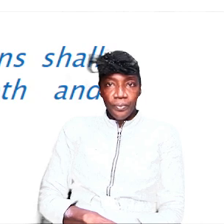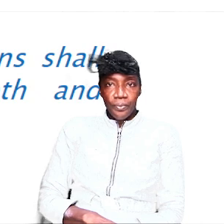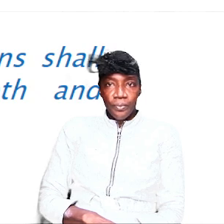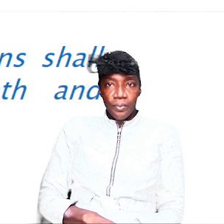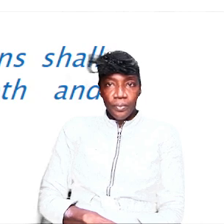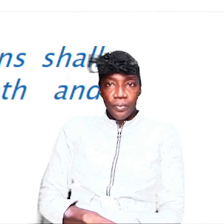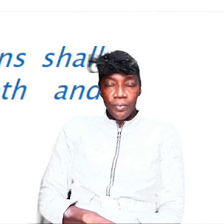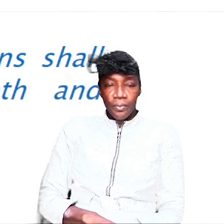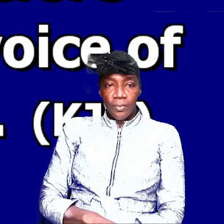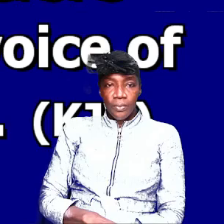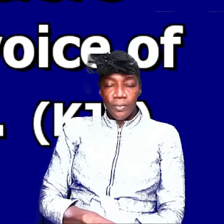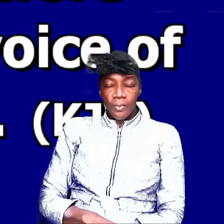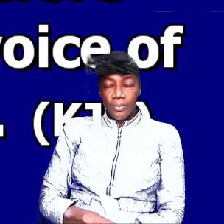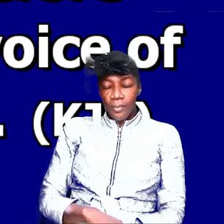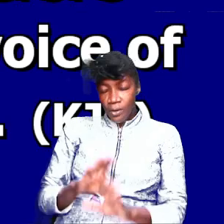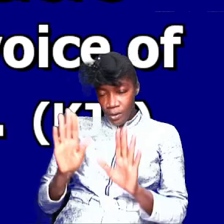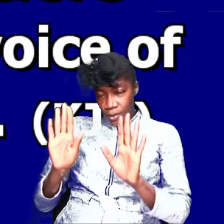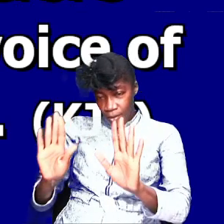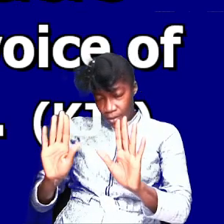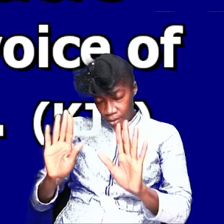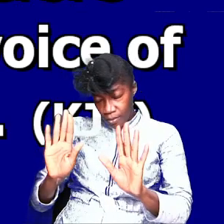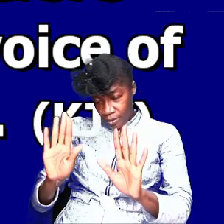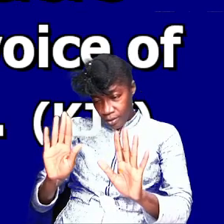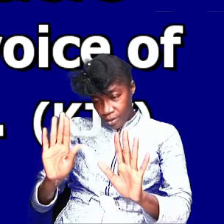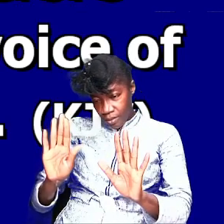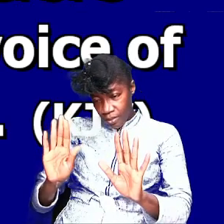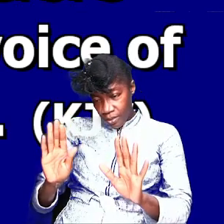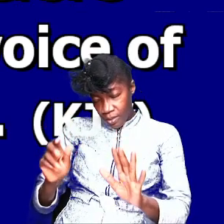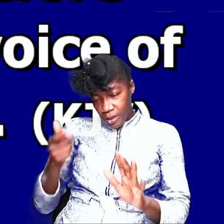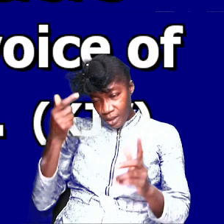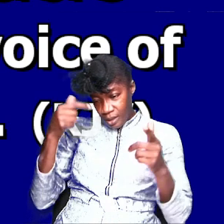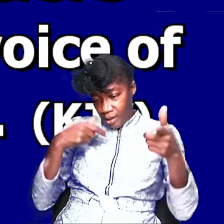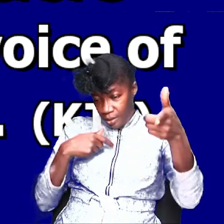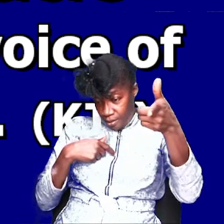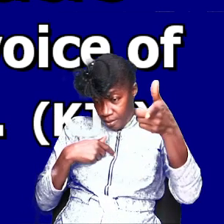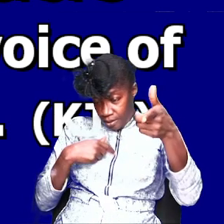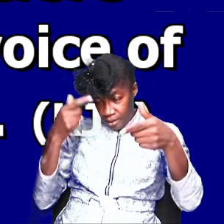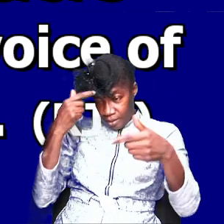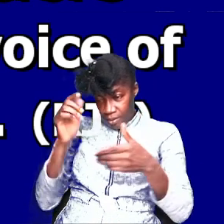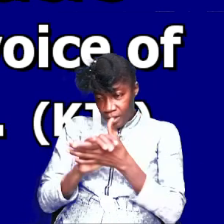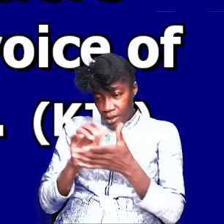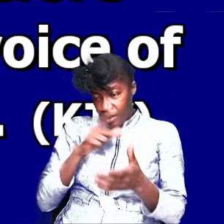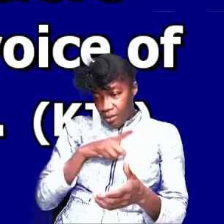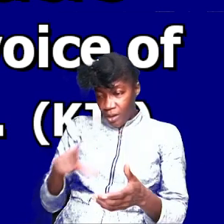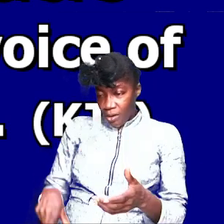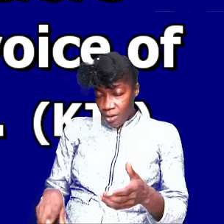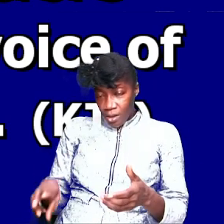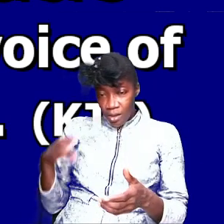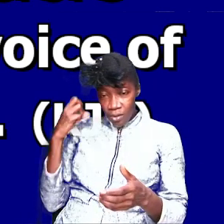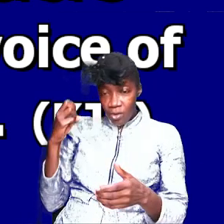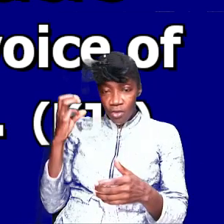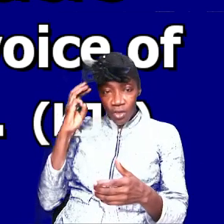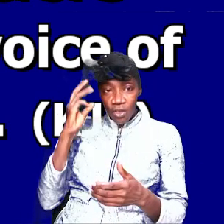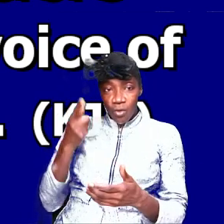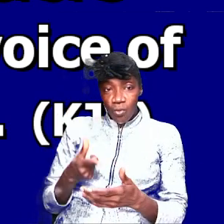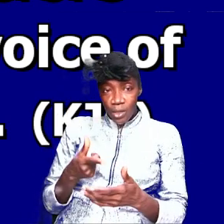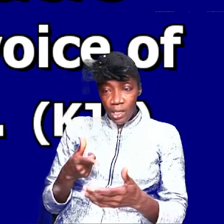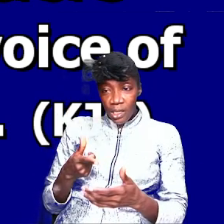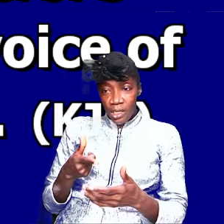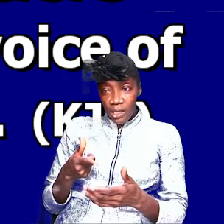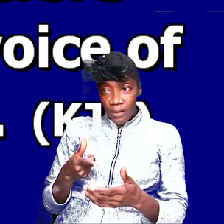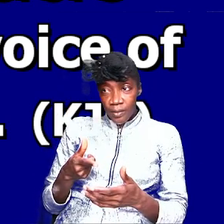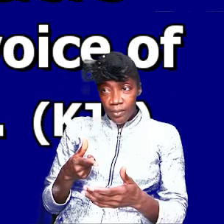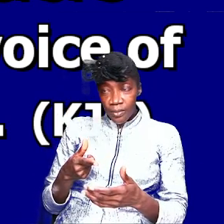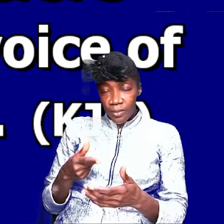I believe, before we get into this passage, I believe that the Lord was willing, even after all that Saul